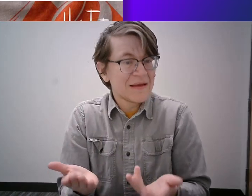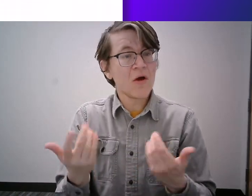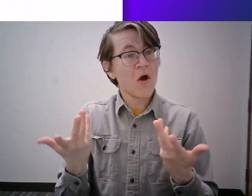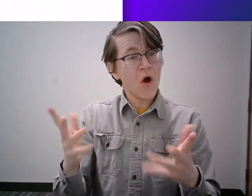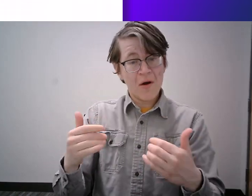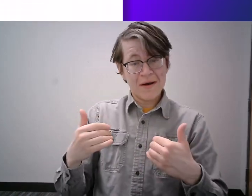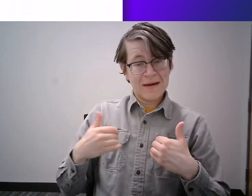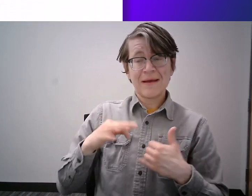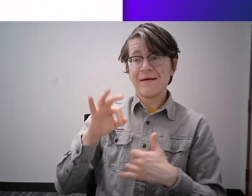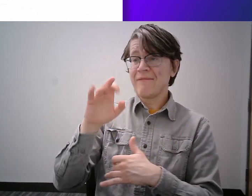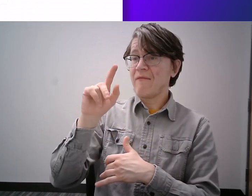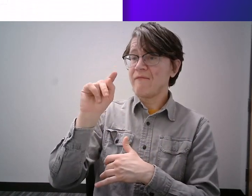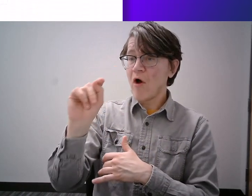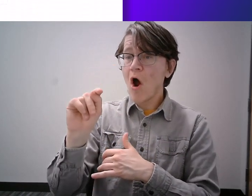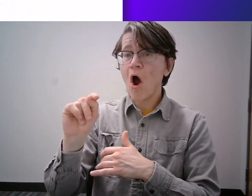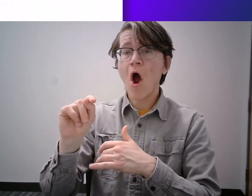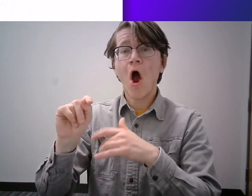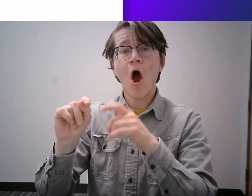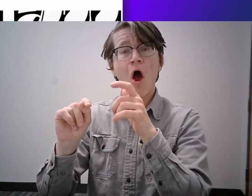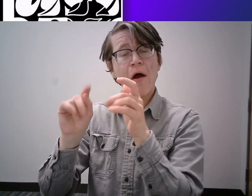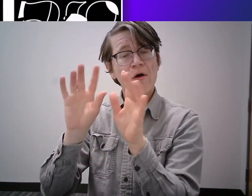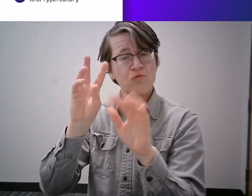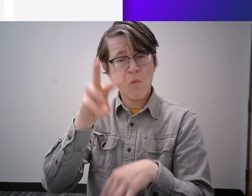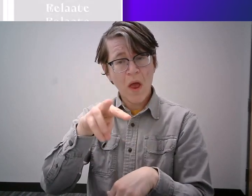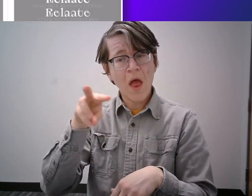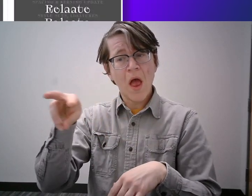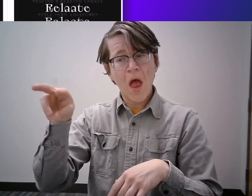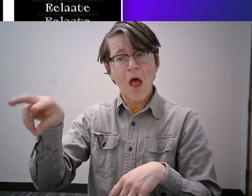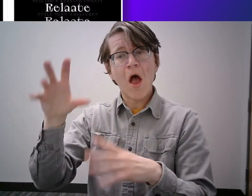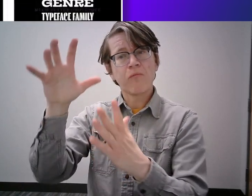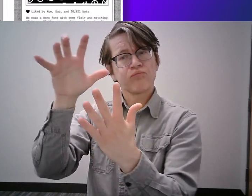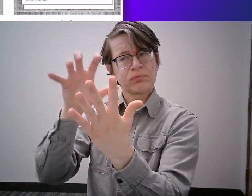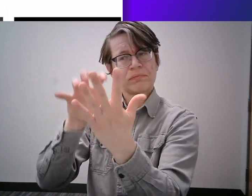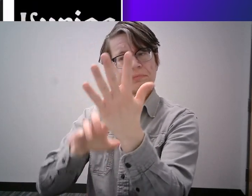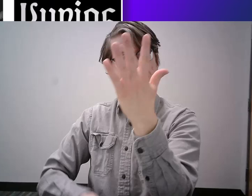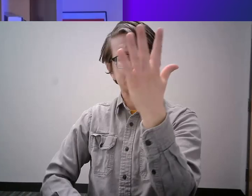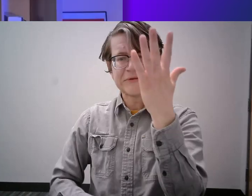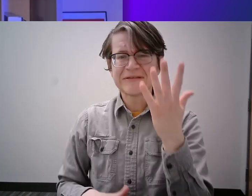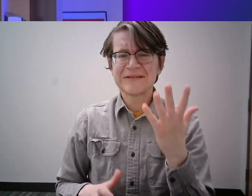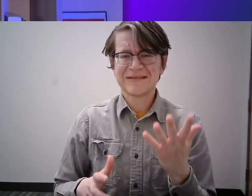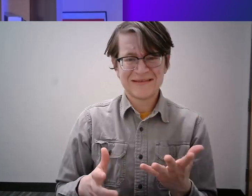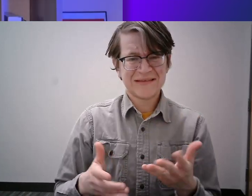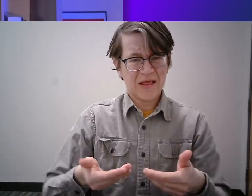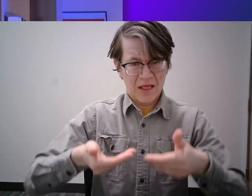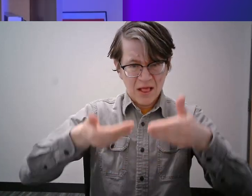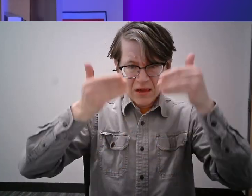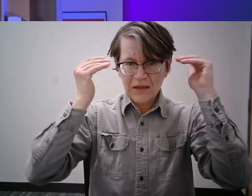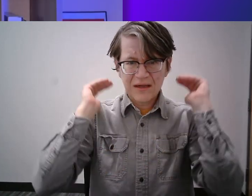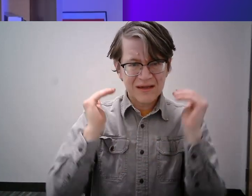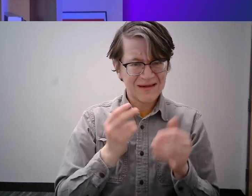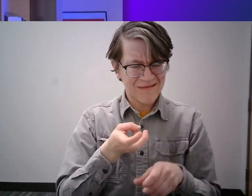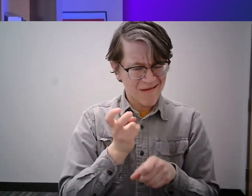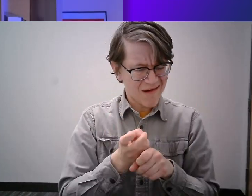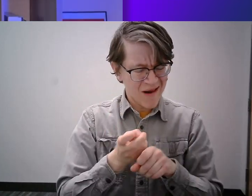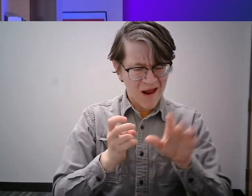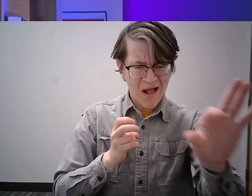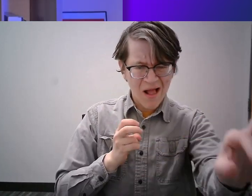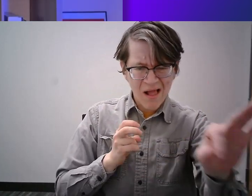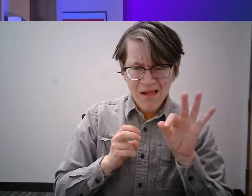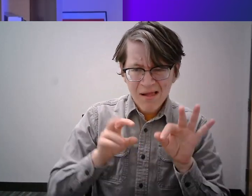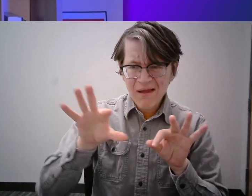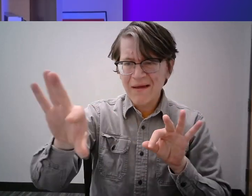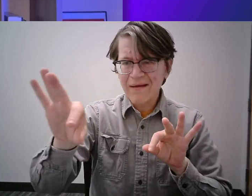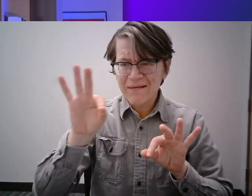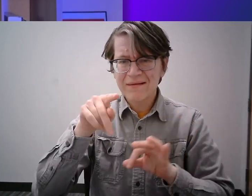existing and new ones coming out each day, it's also very hard to pick a typeface, and this